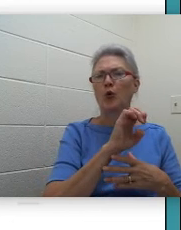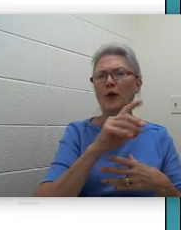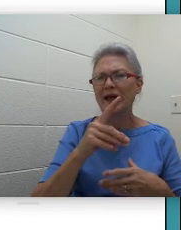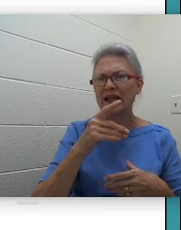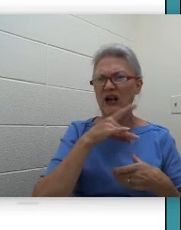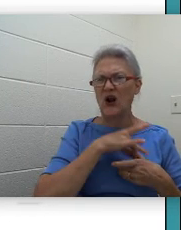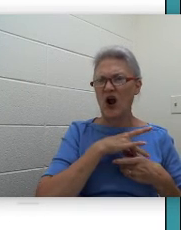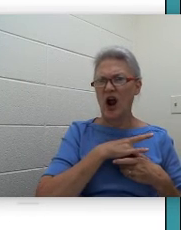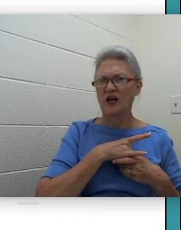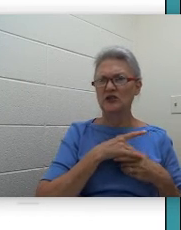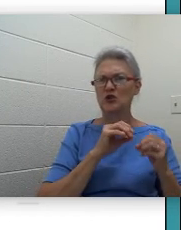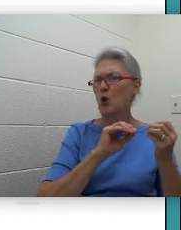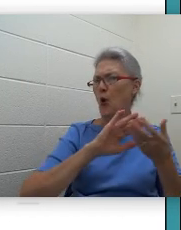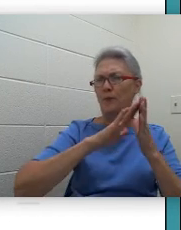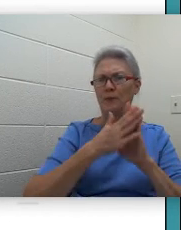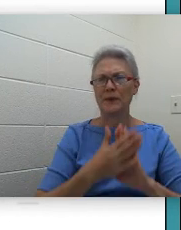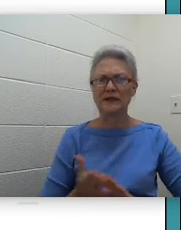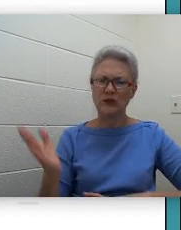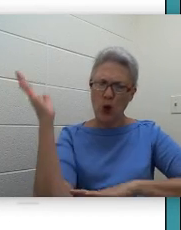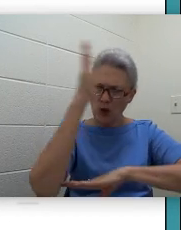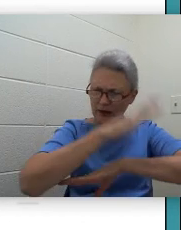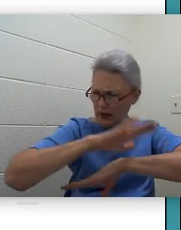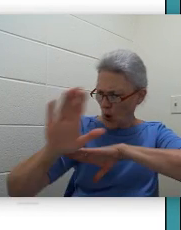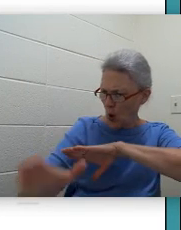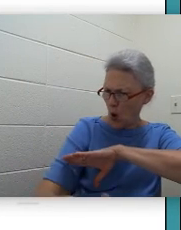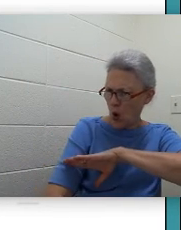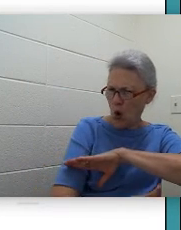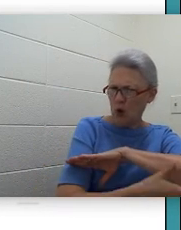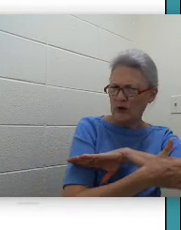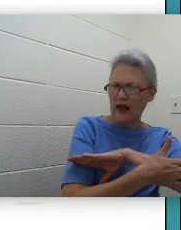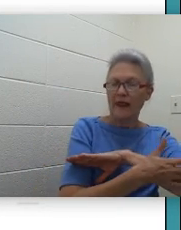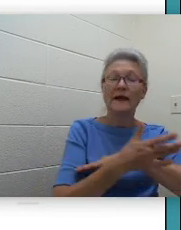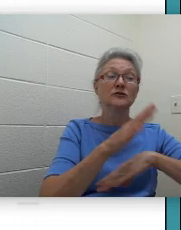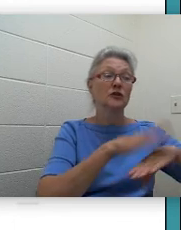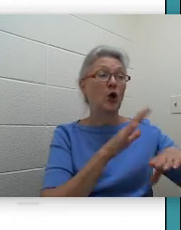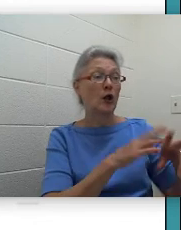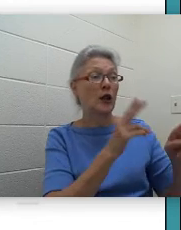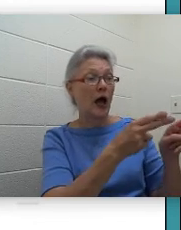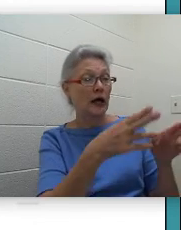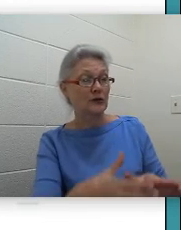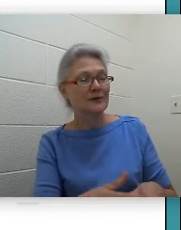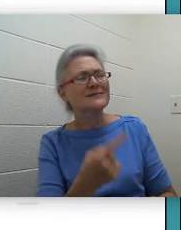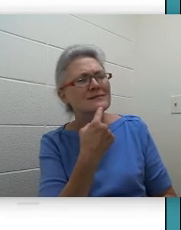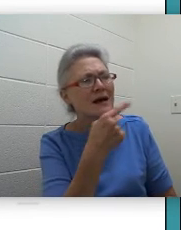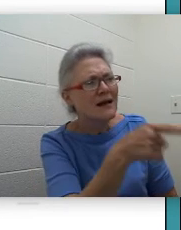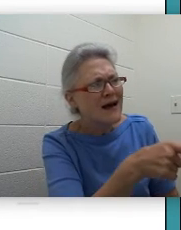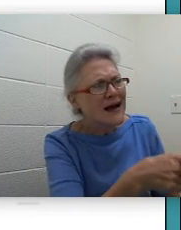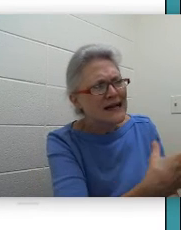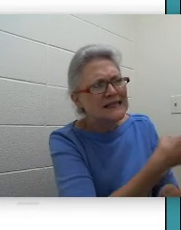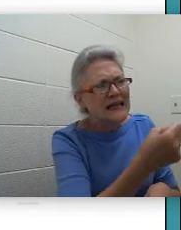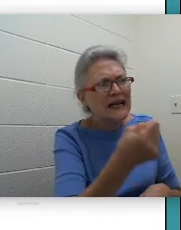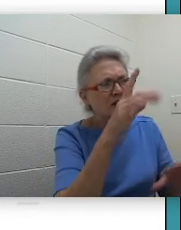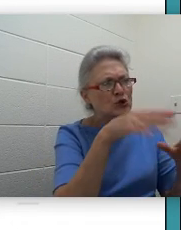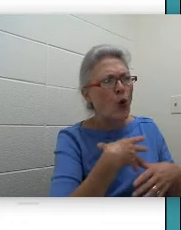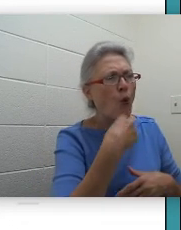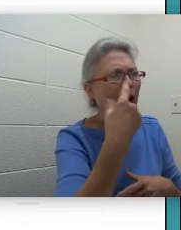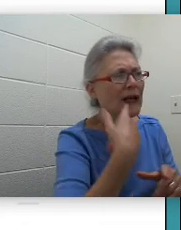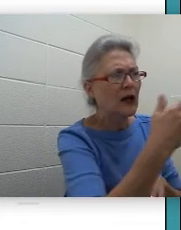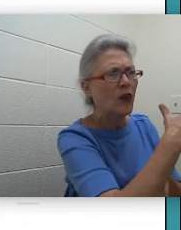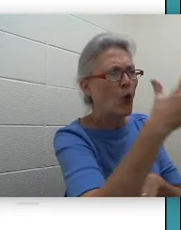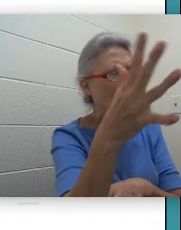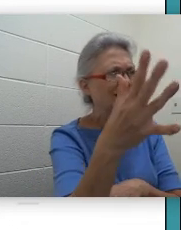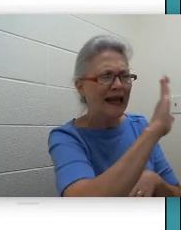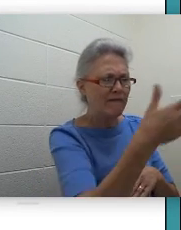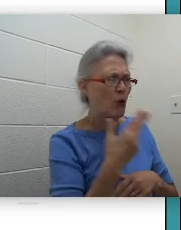she had no peace day and night. Then she summoned a huntsman and said to him, "Take Snow White out into the woods.